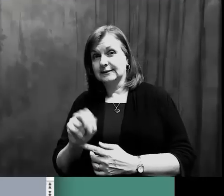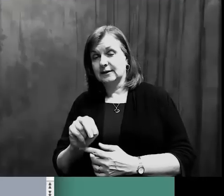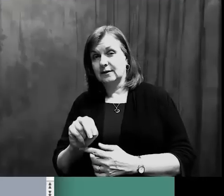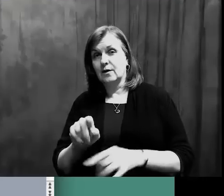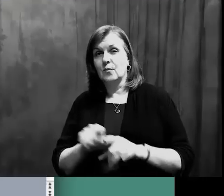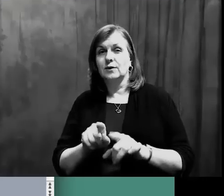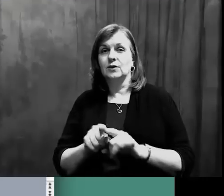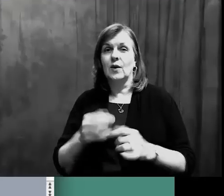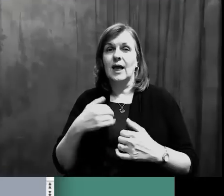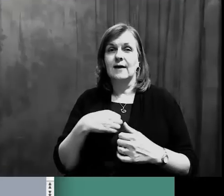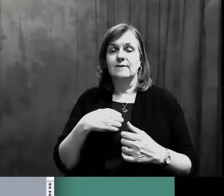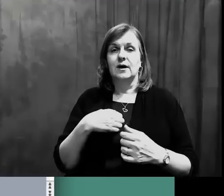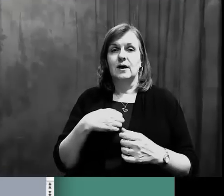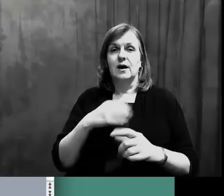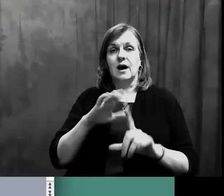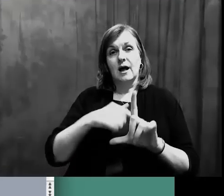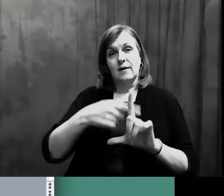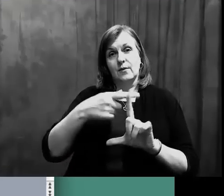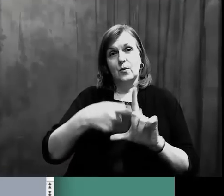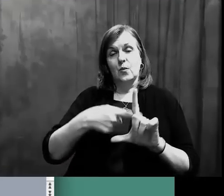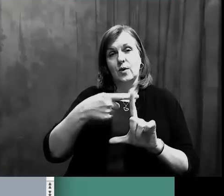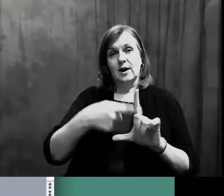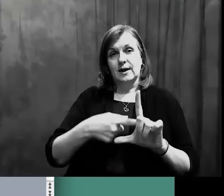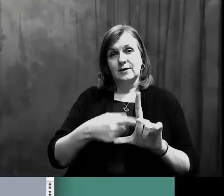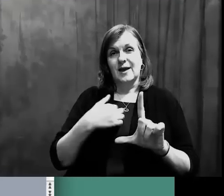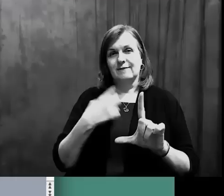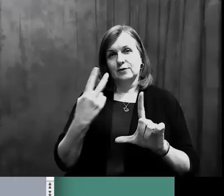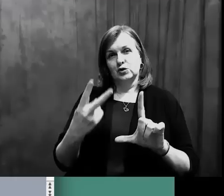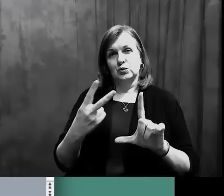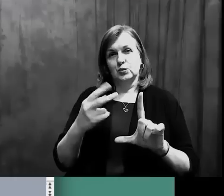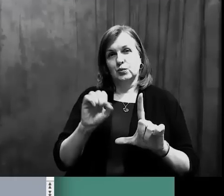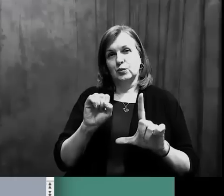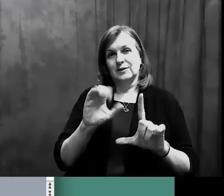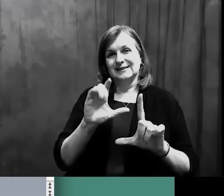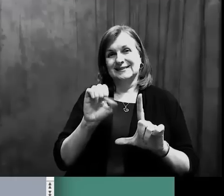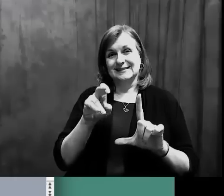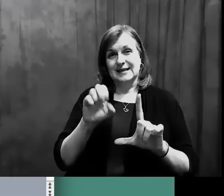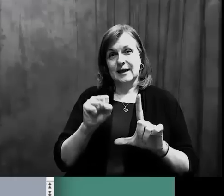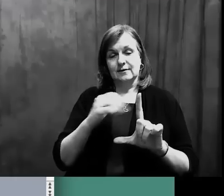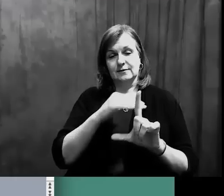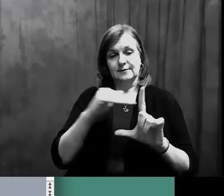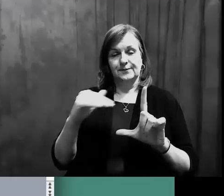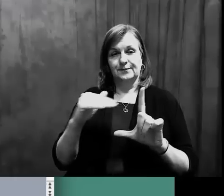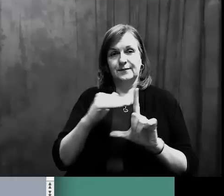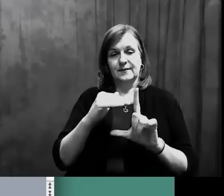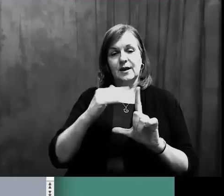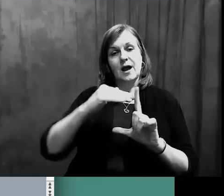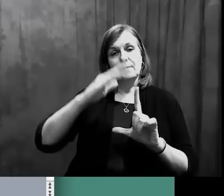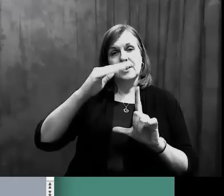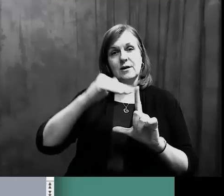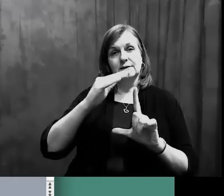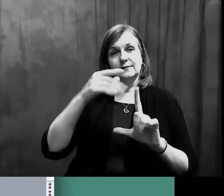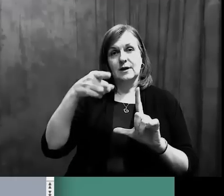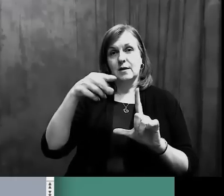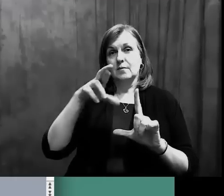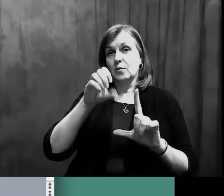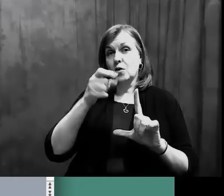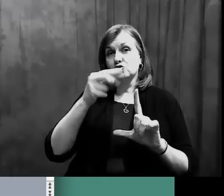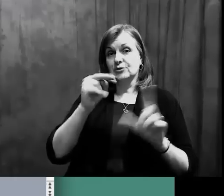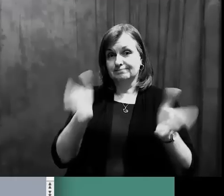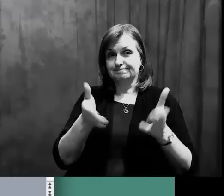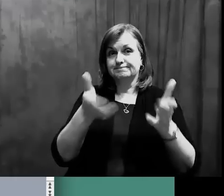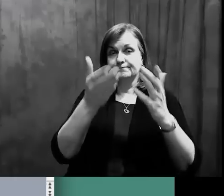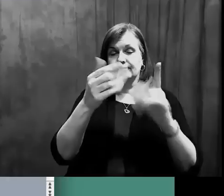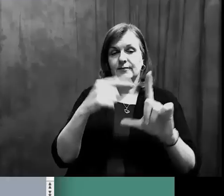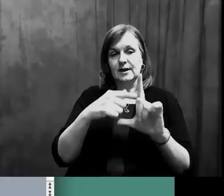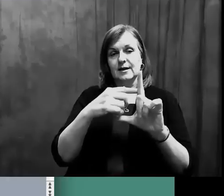what we also want to look at is the fact that we have kind of two scales on the y-axis for us. We